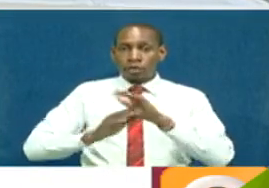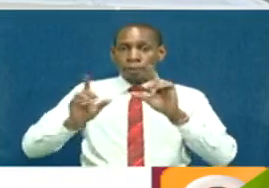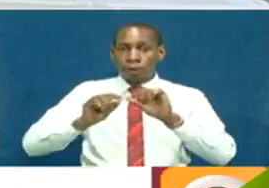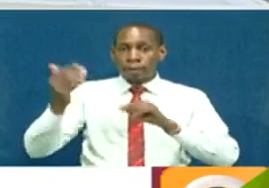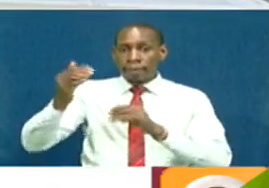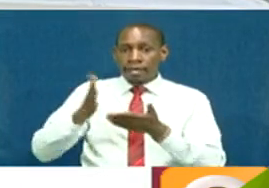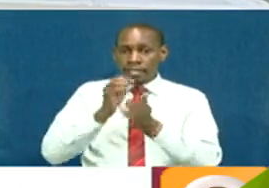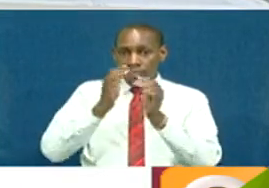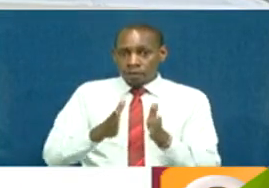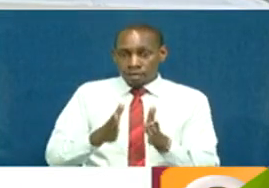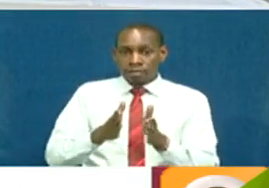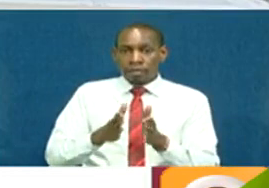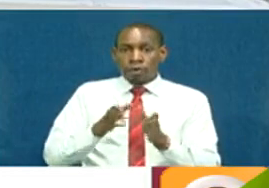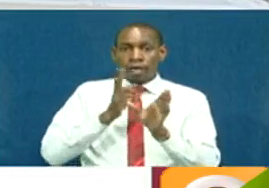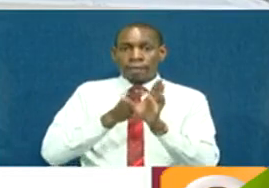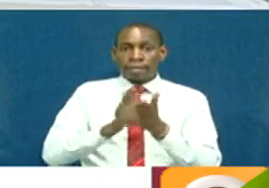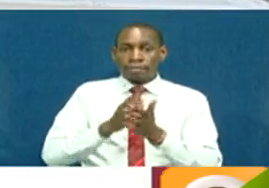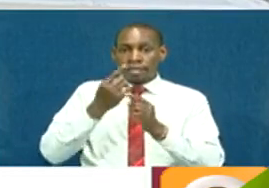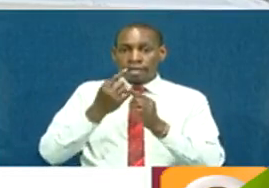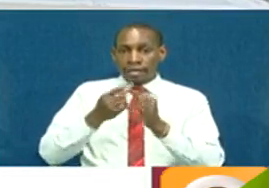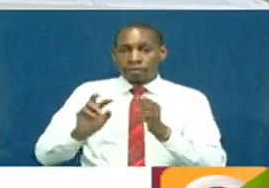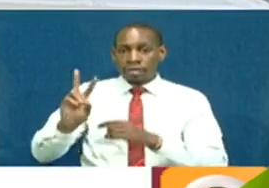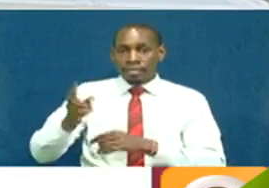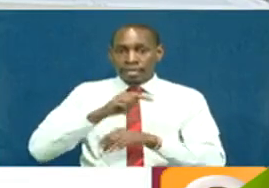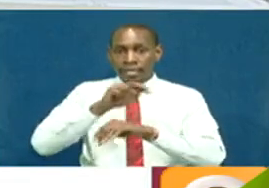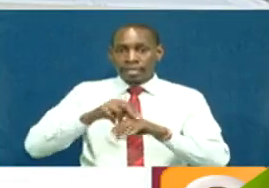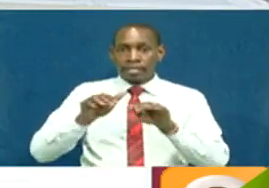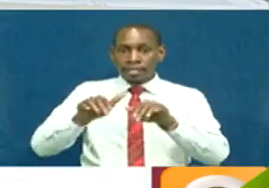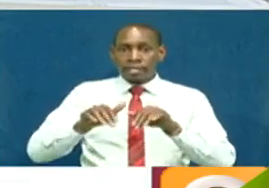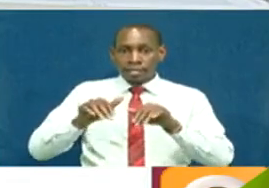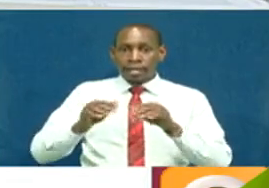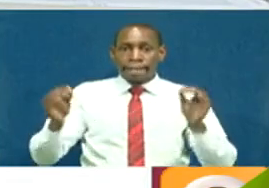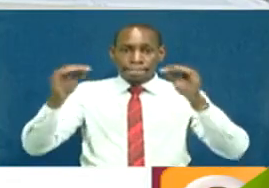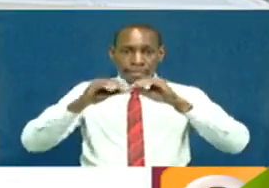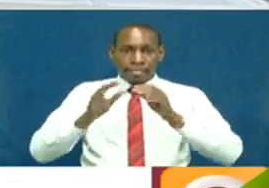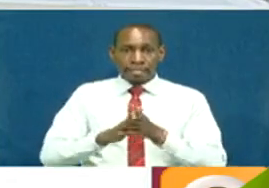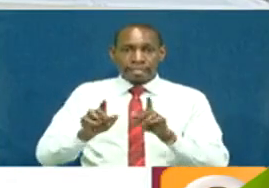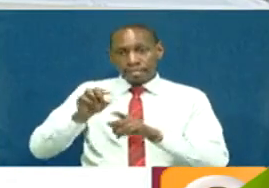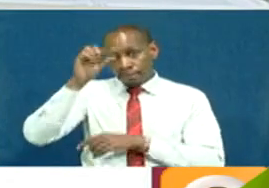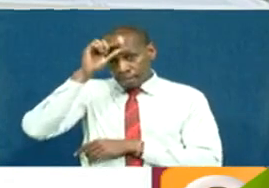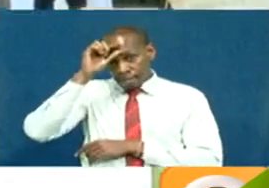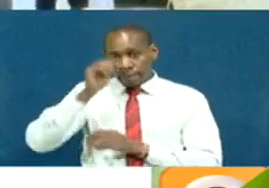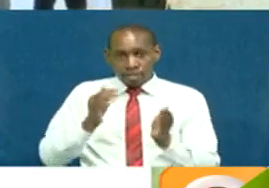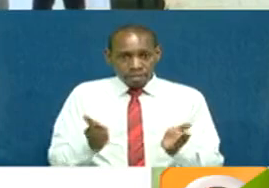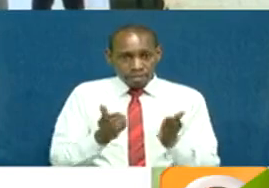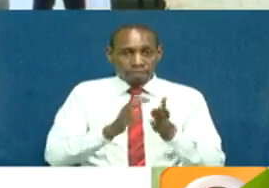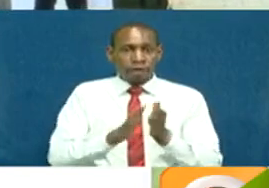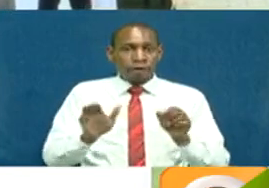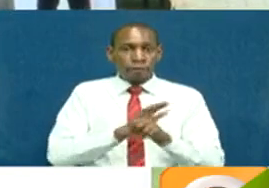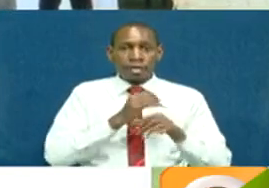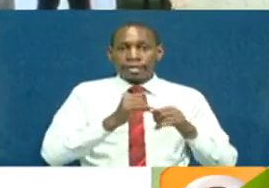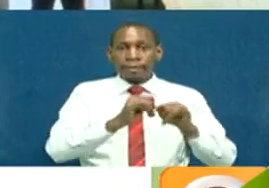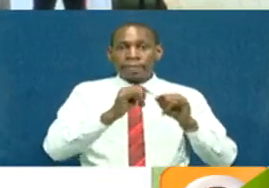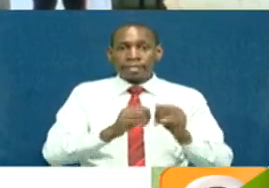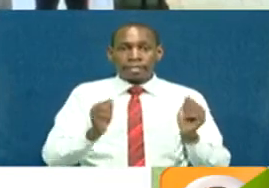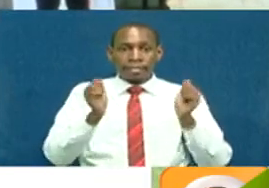from stakeholders attending this year's second National Agriculture Summit, where the government was urged to fully implement